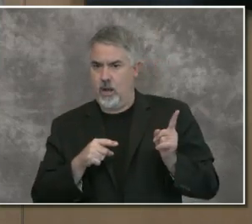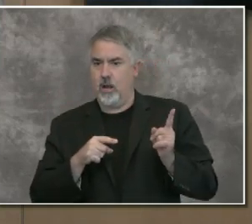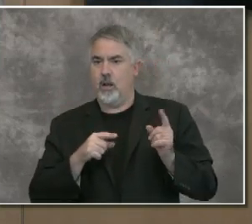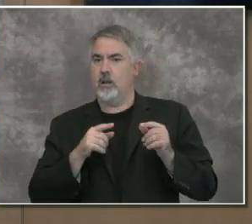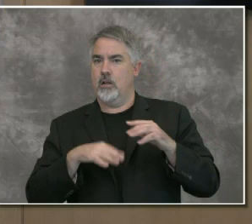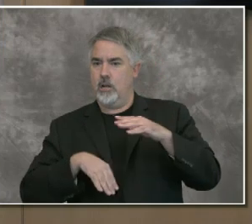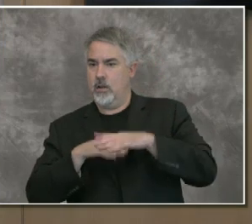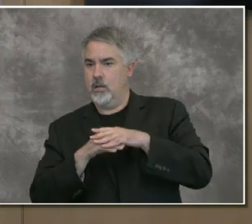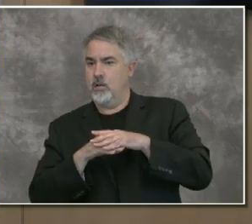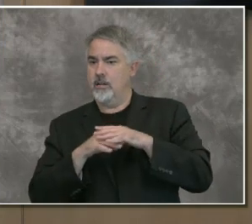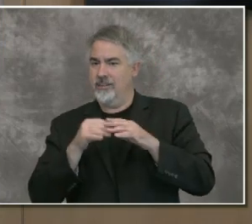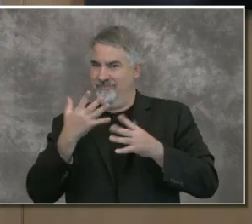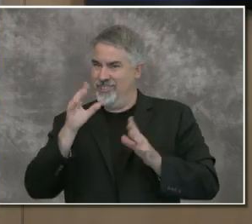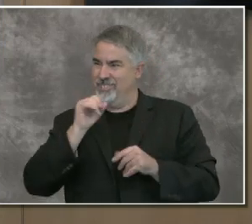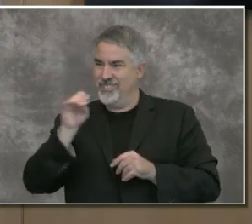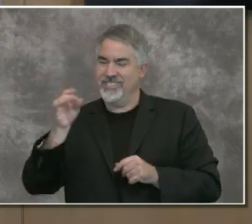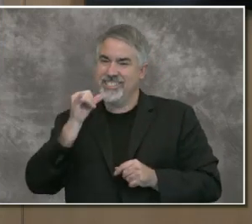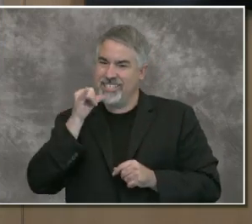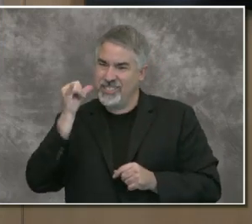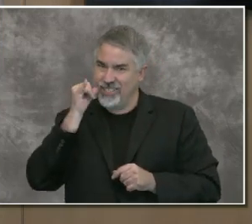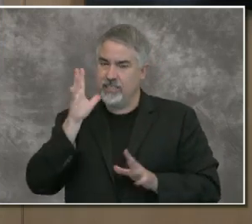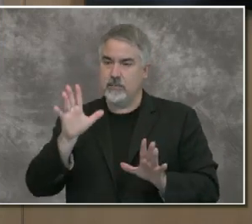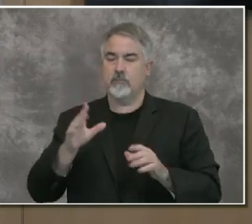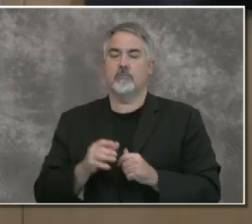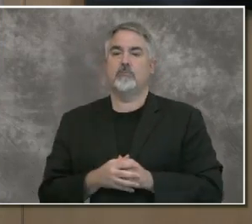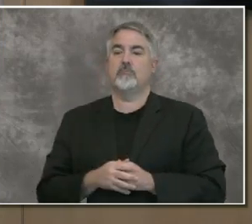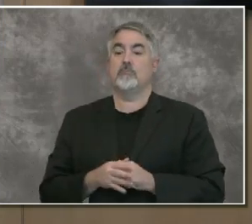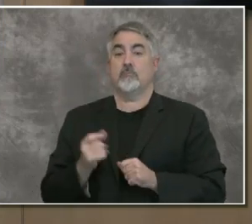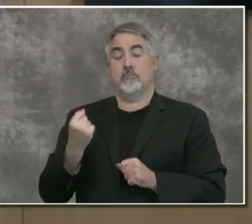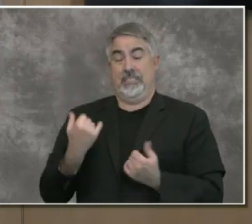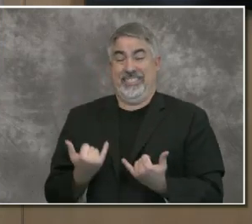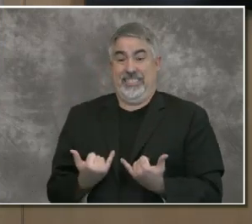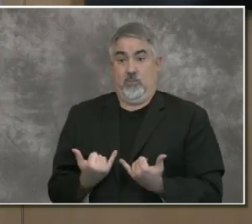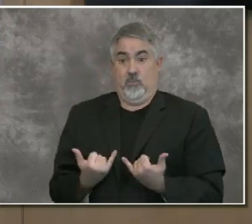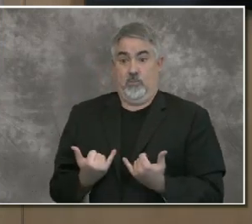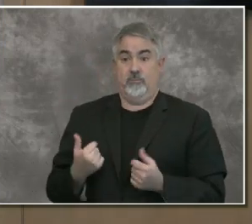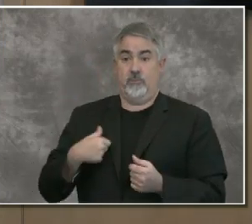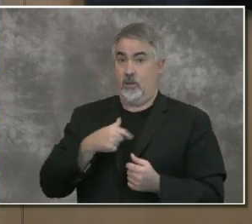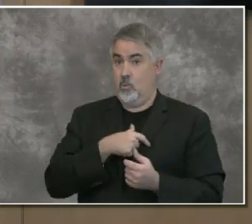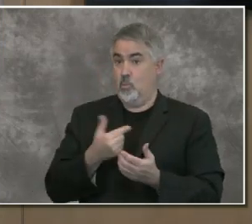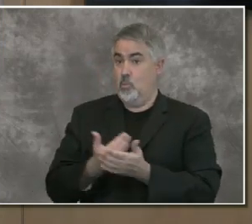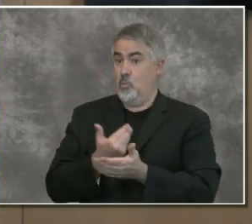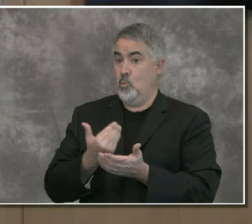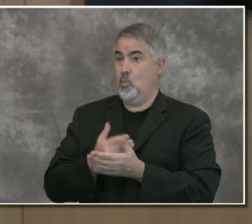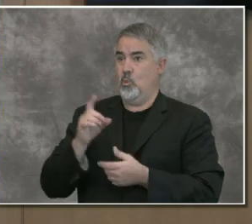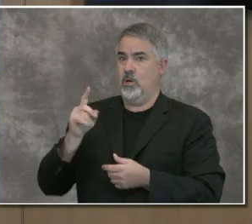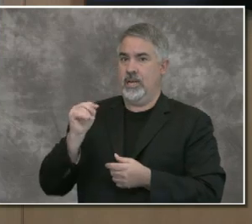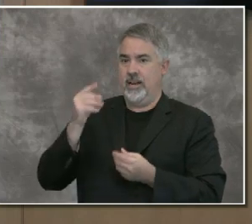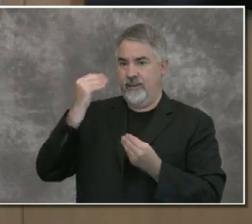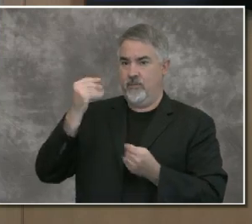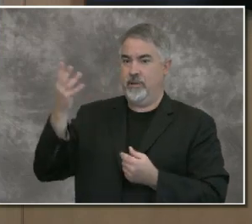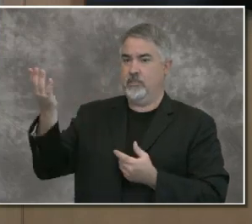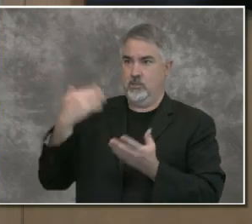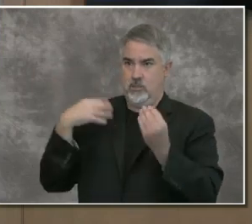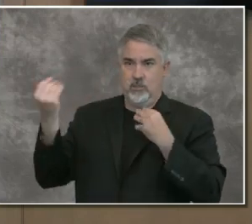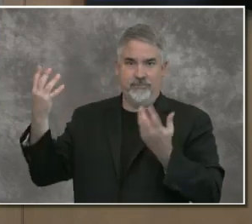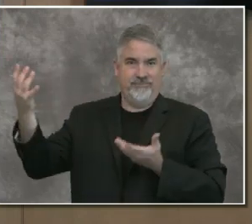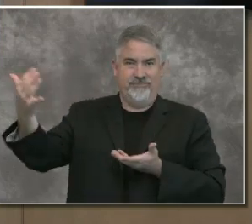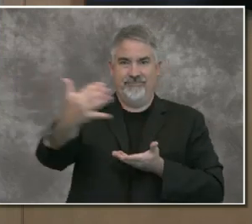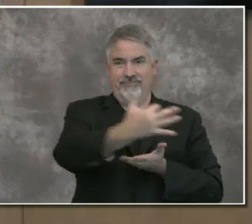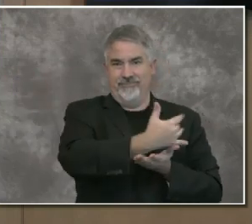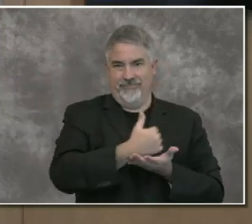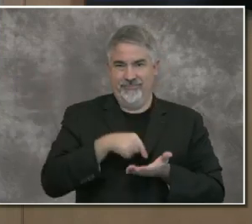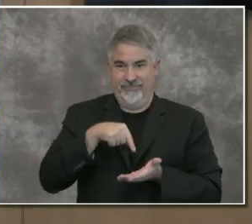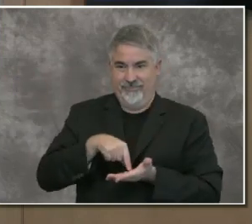yesterday. At such time that we have new data or new modeling to share, you will be, you along